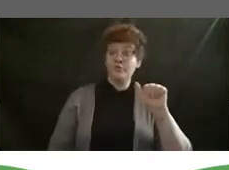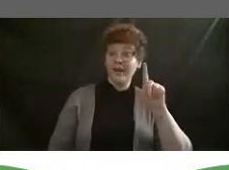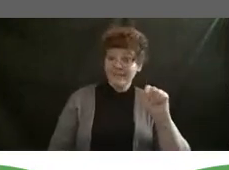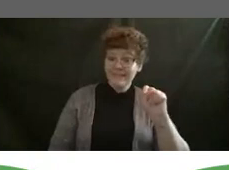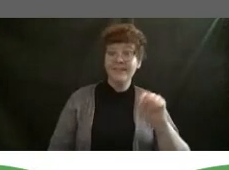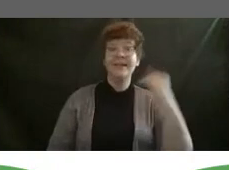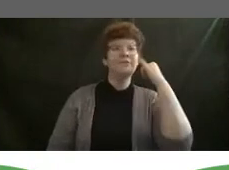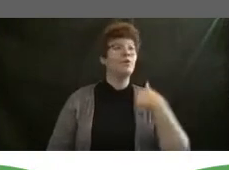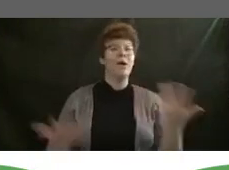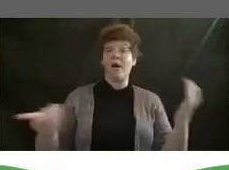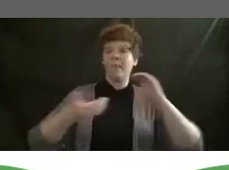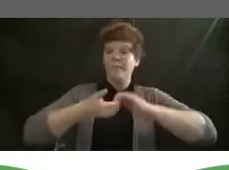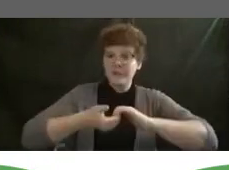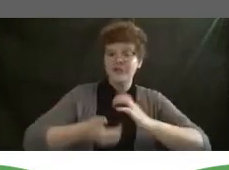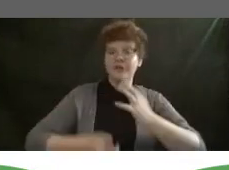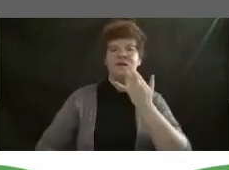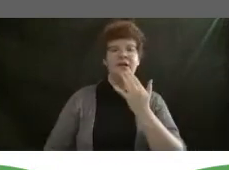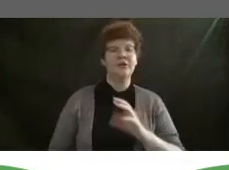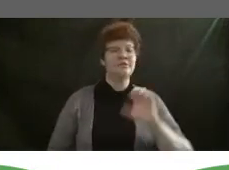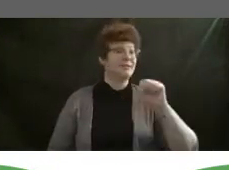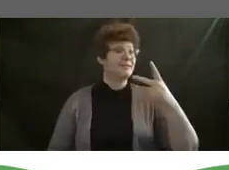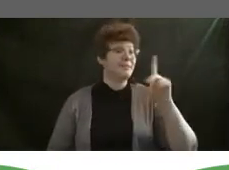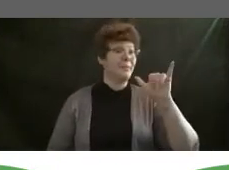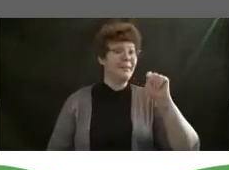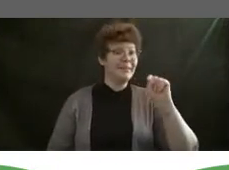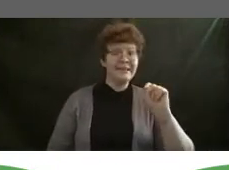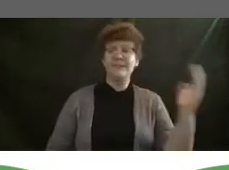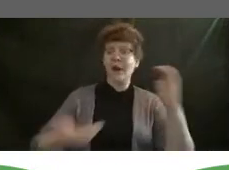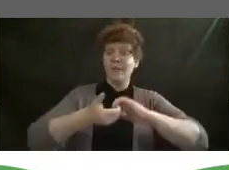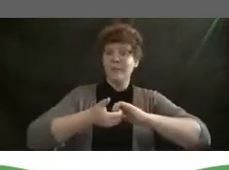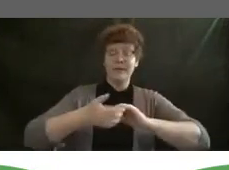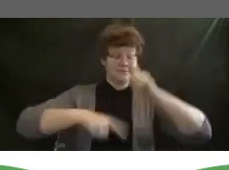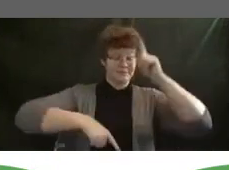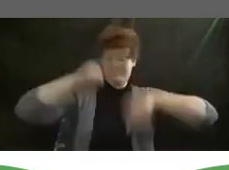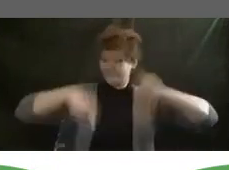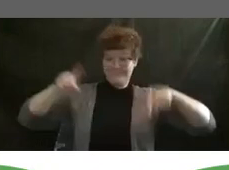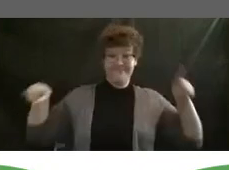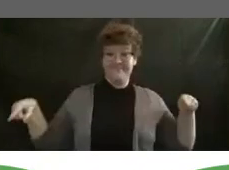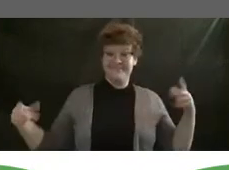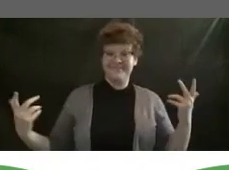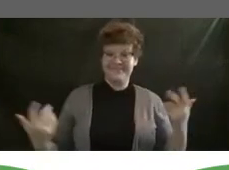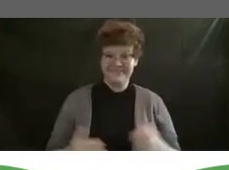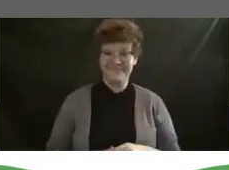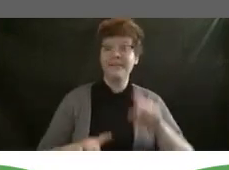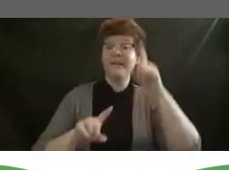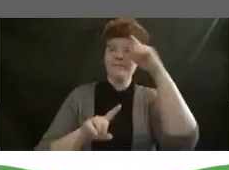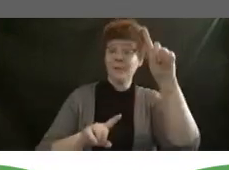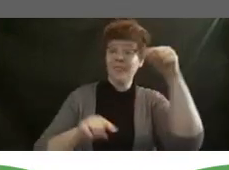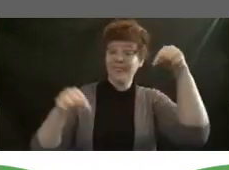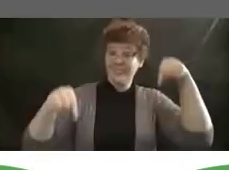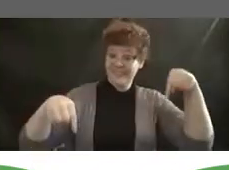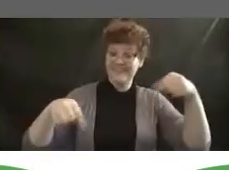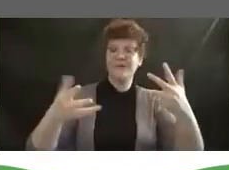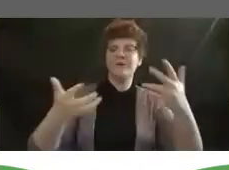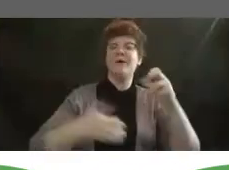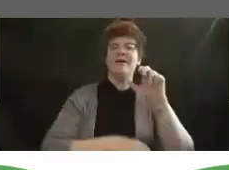Complementary colors, split complements, you name it. In this particular instance, we want the analogous